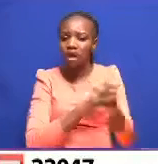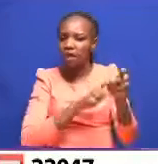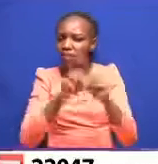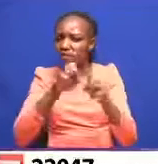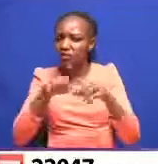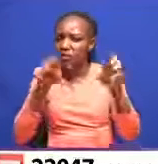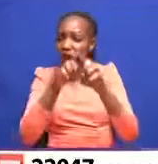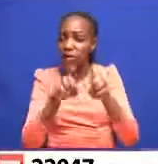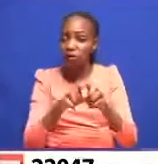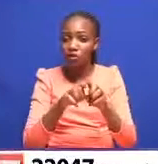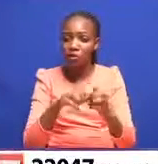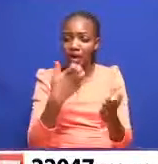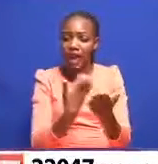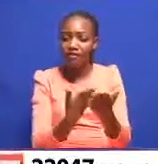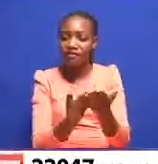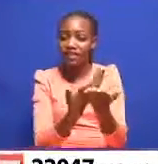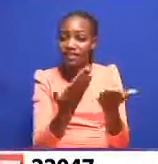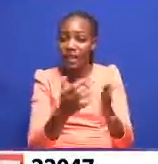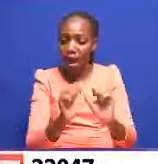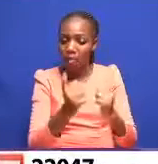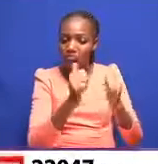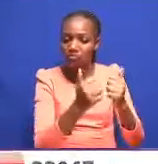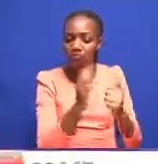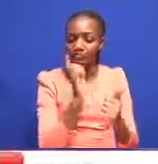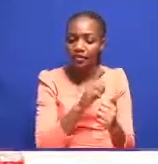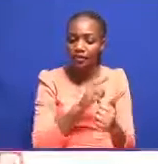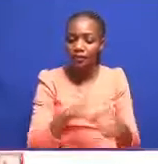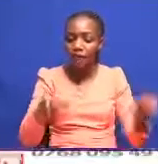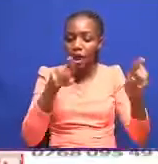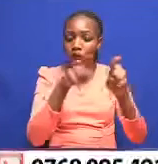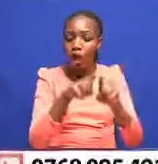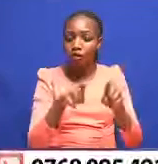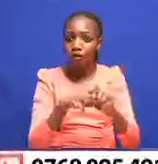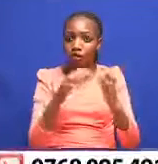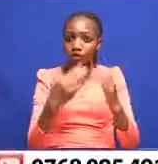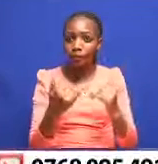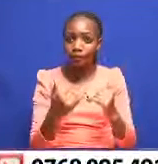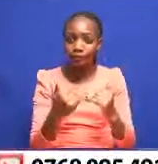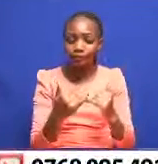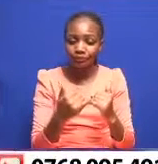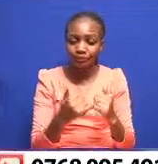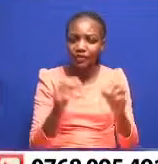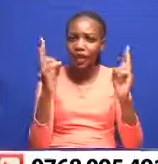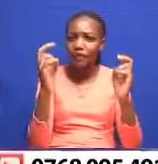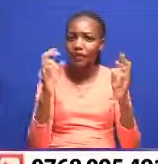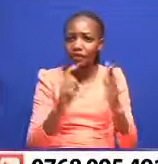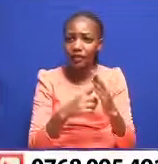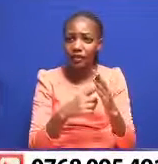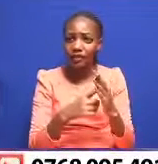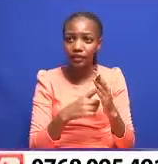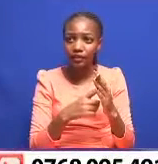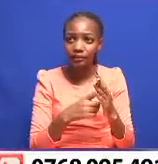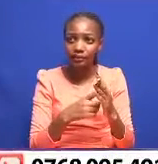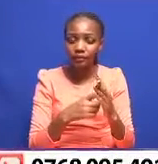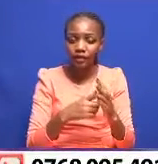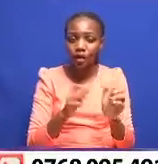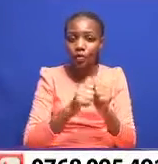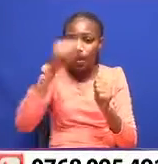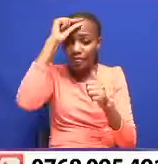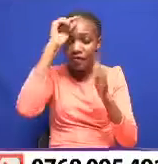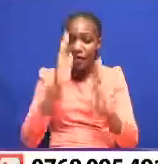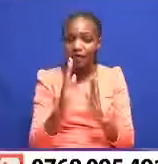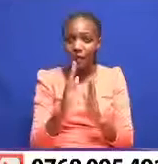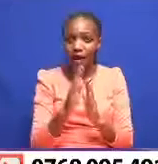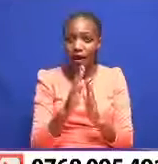and witnesses severally span into a charter, a deviation from the grave matter that started at the embattled governor,